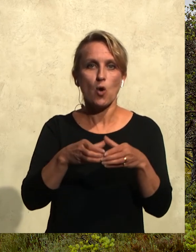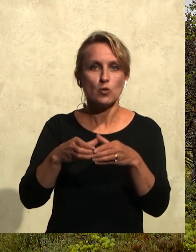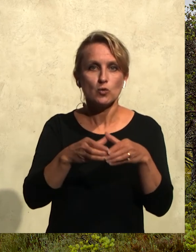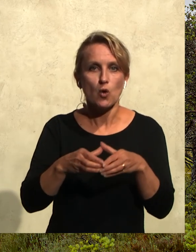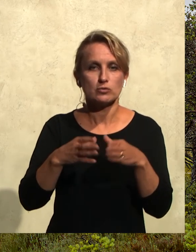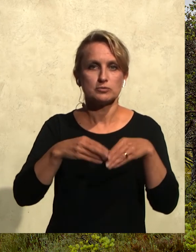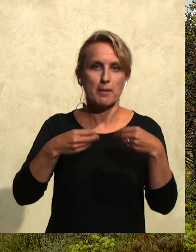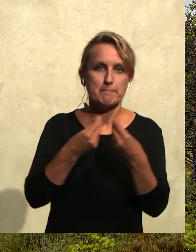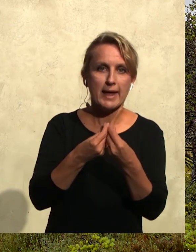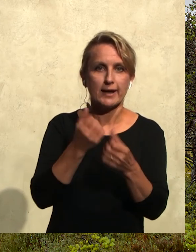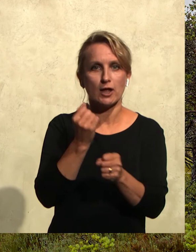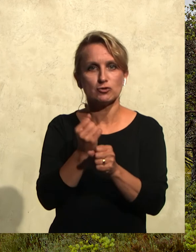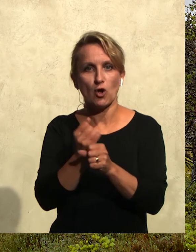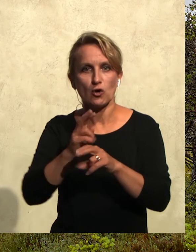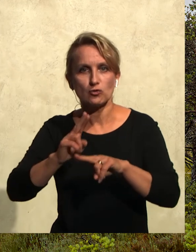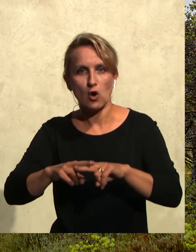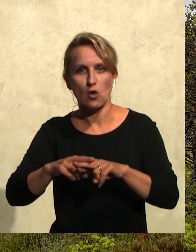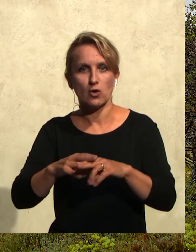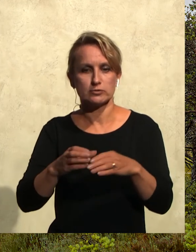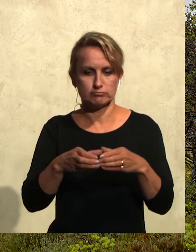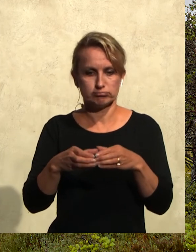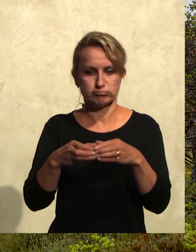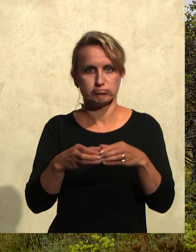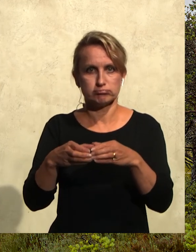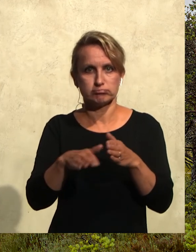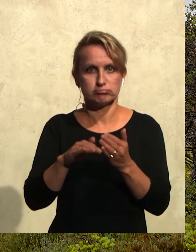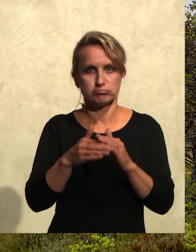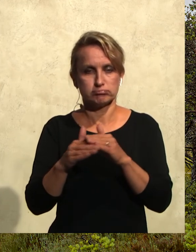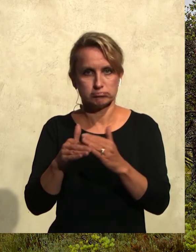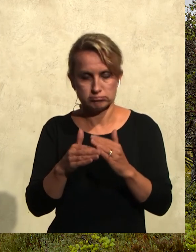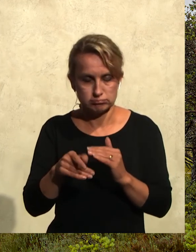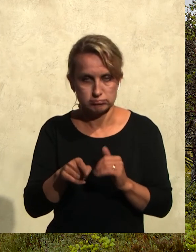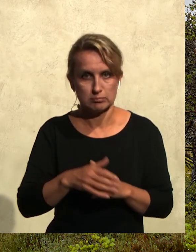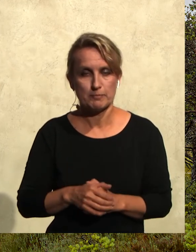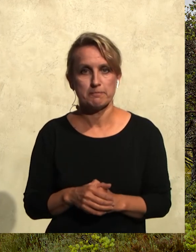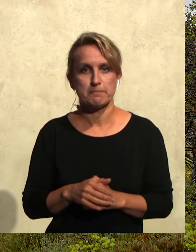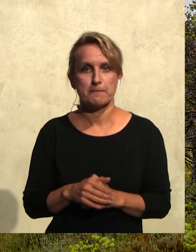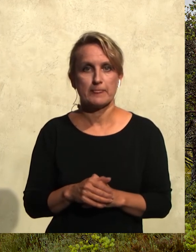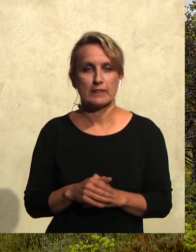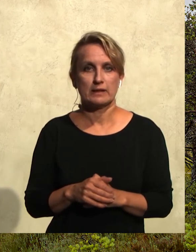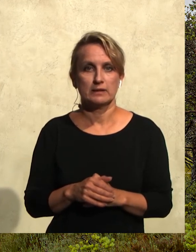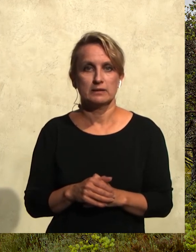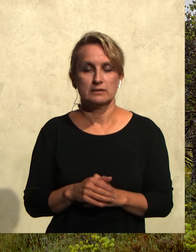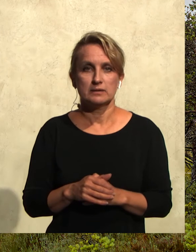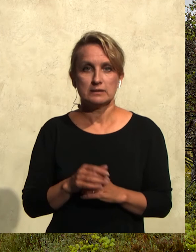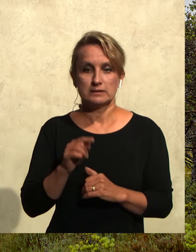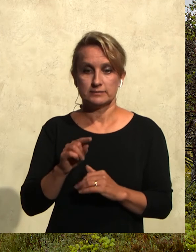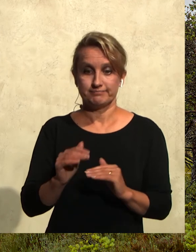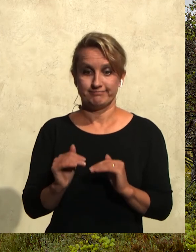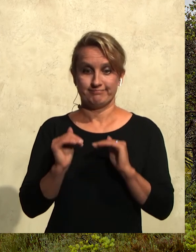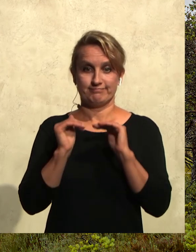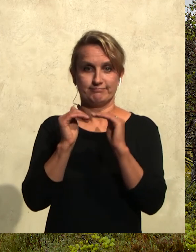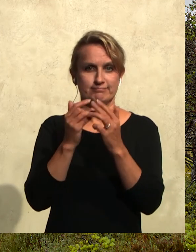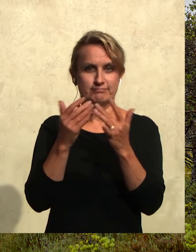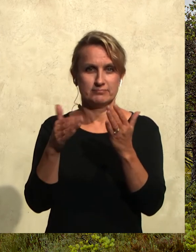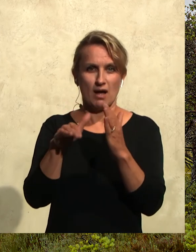health and psychosocial support like psychological first aid, access to hotlines and so on. And then finally, the specialized mental